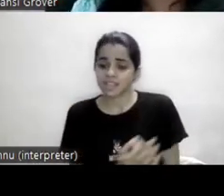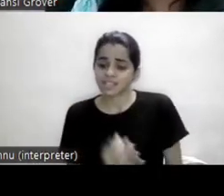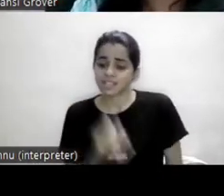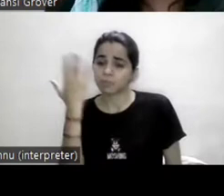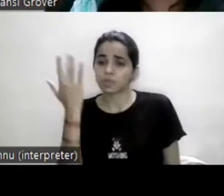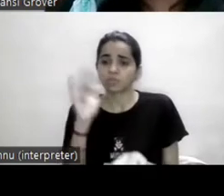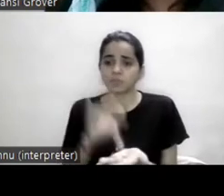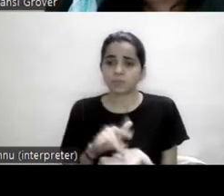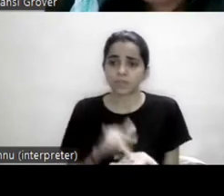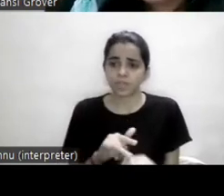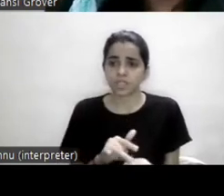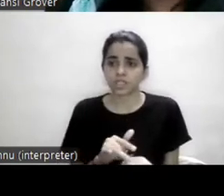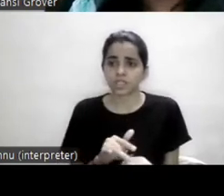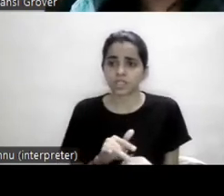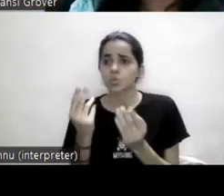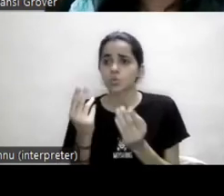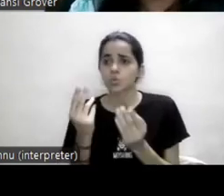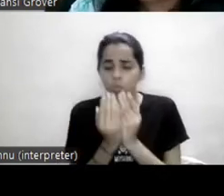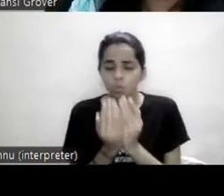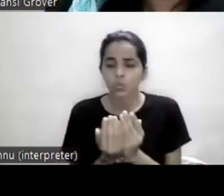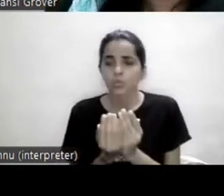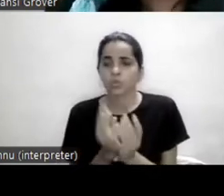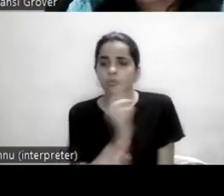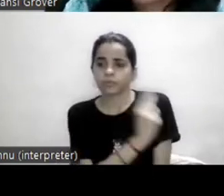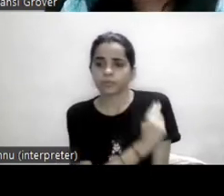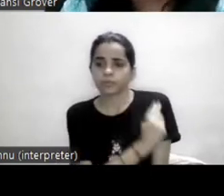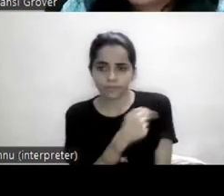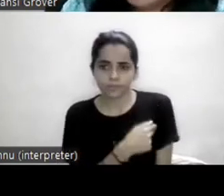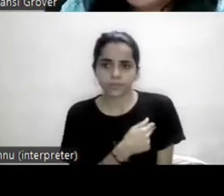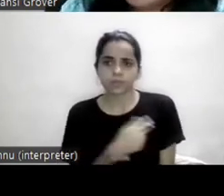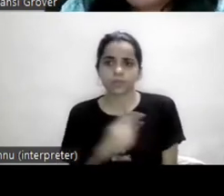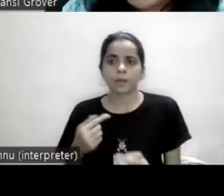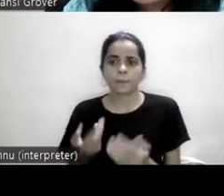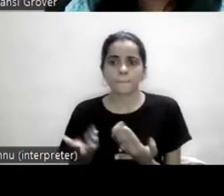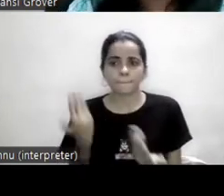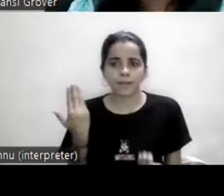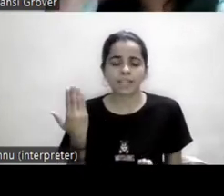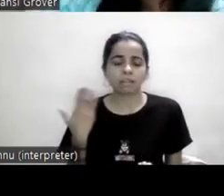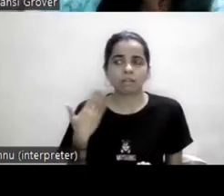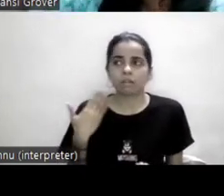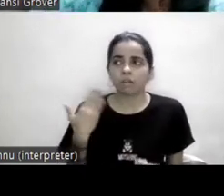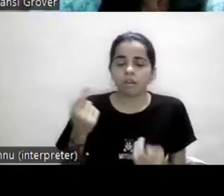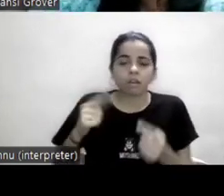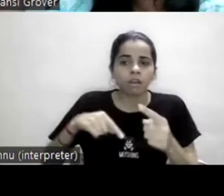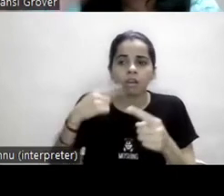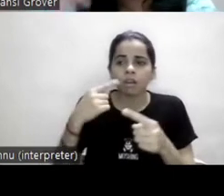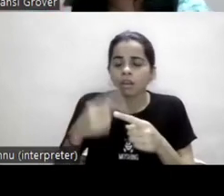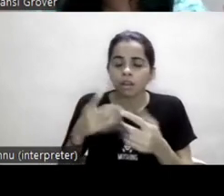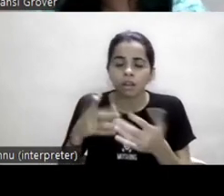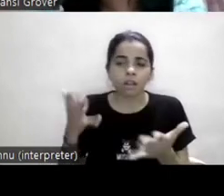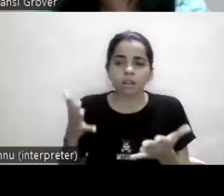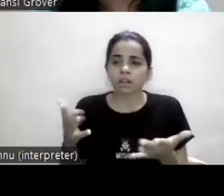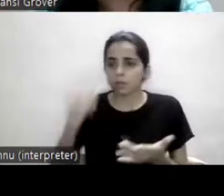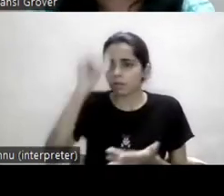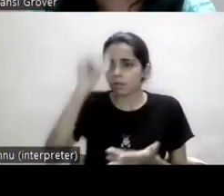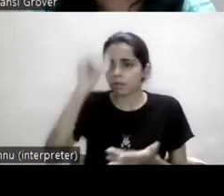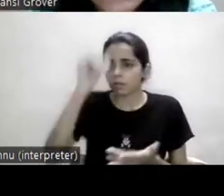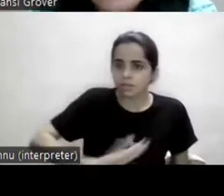would not find that happening in India before the British came to India. So this idea